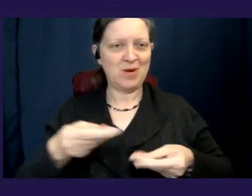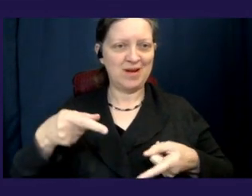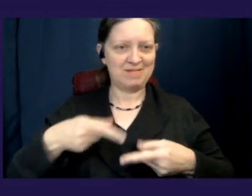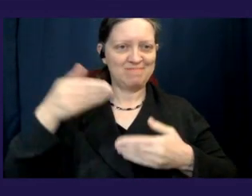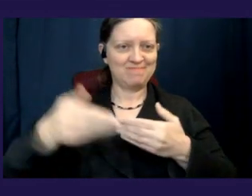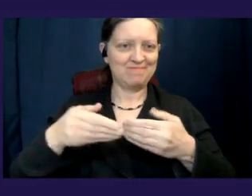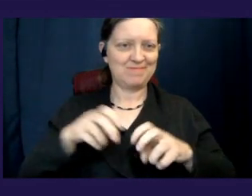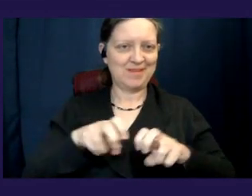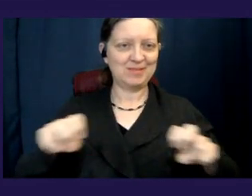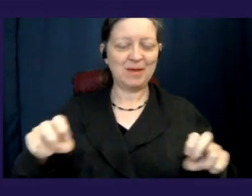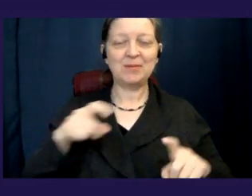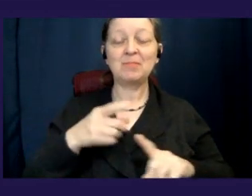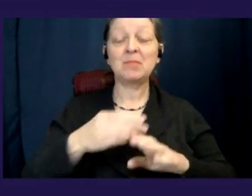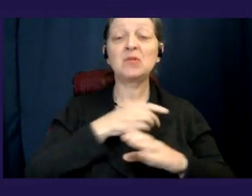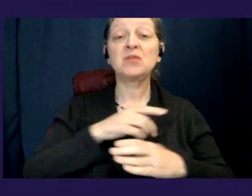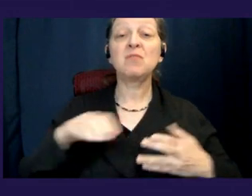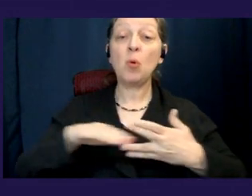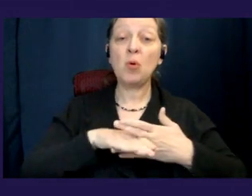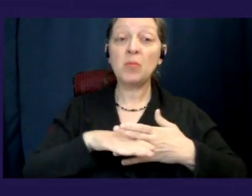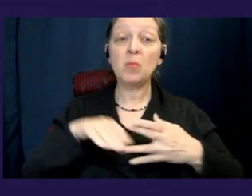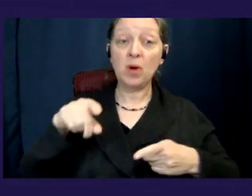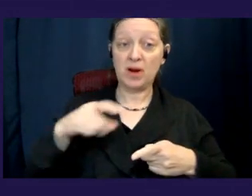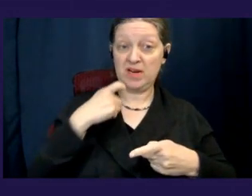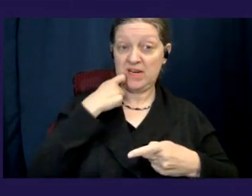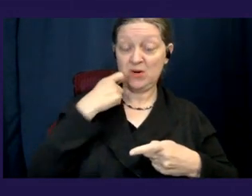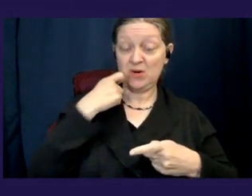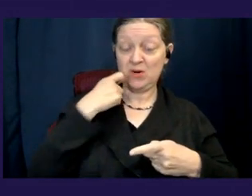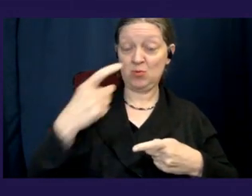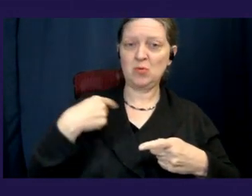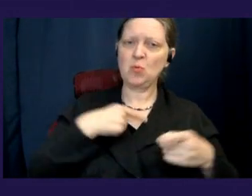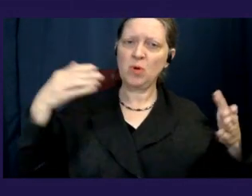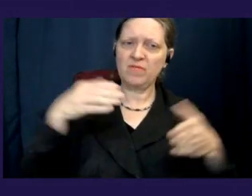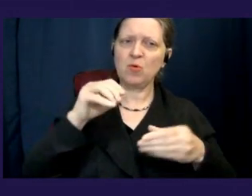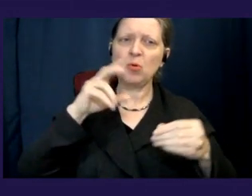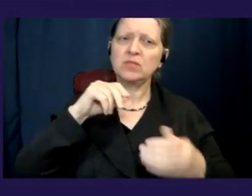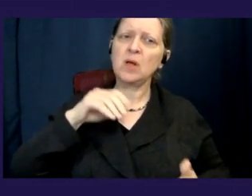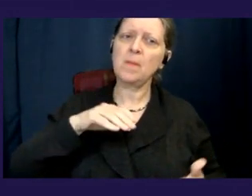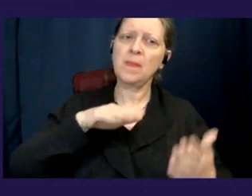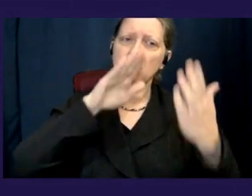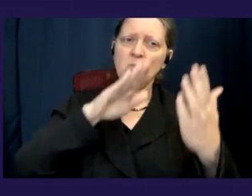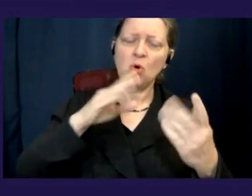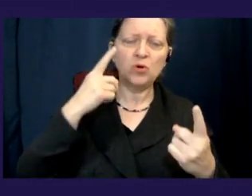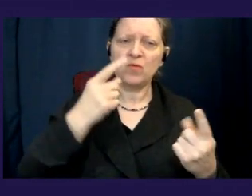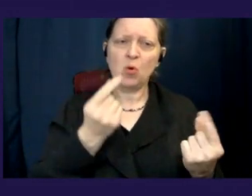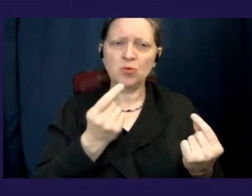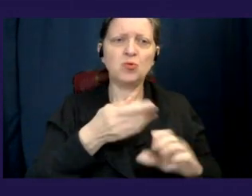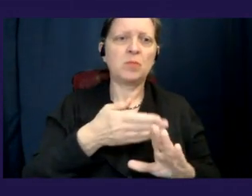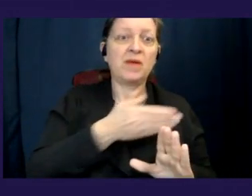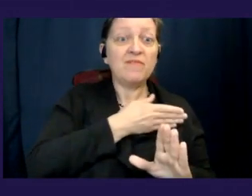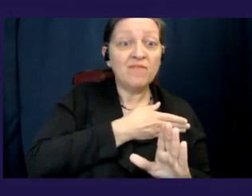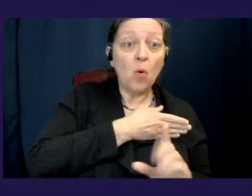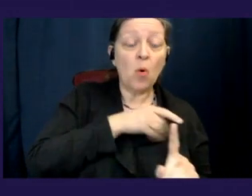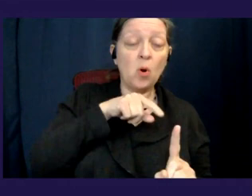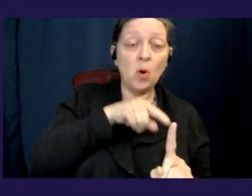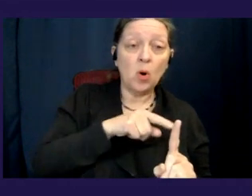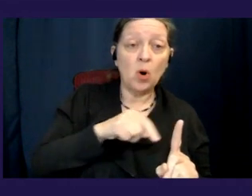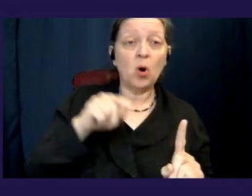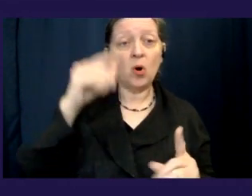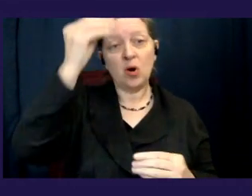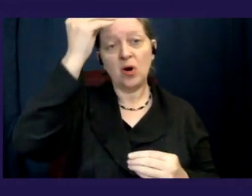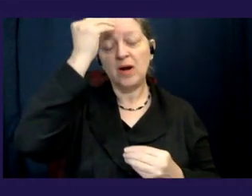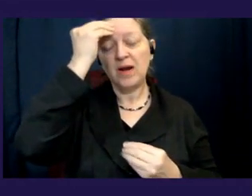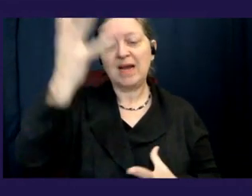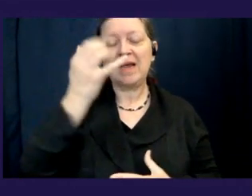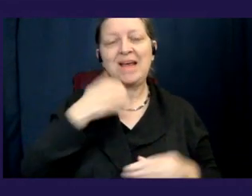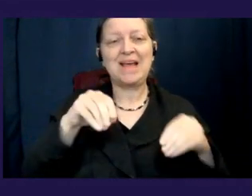the approaches and actions that we can take before an infodemic is in full swing. In this panel, which will last 45